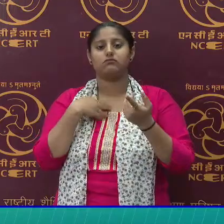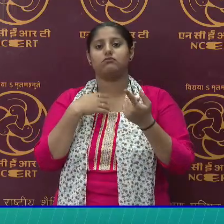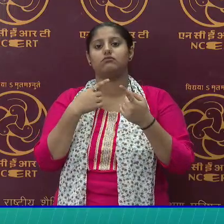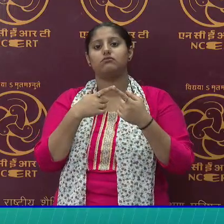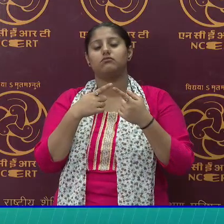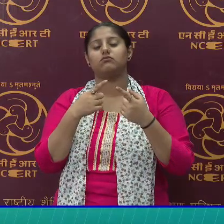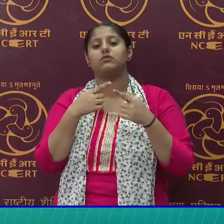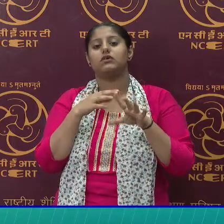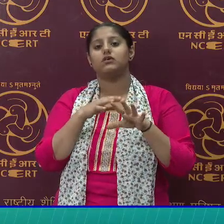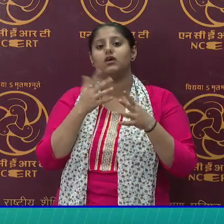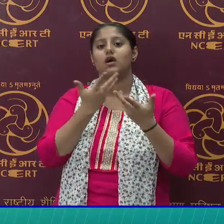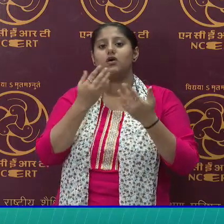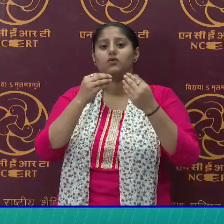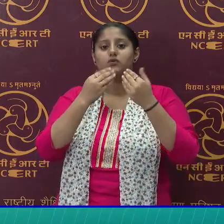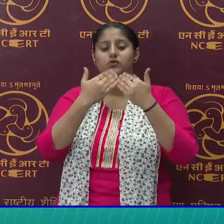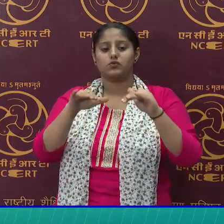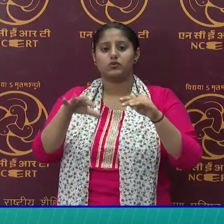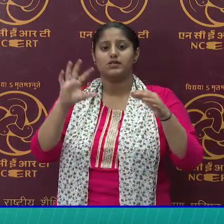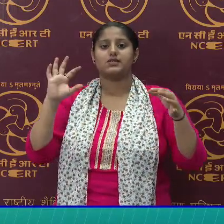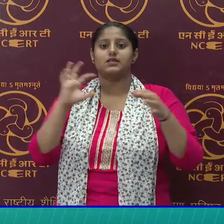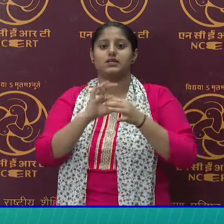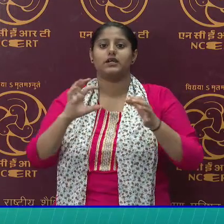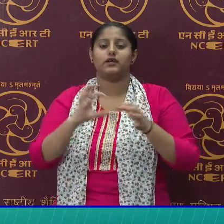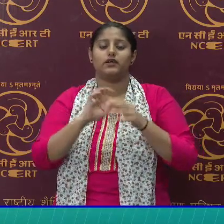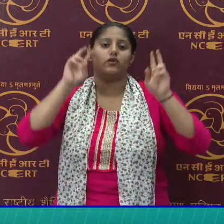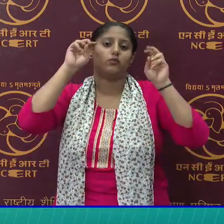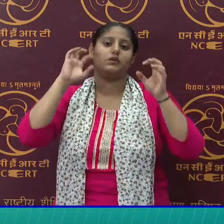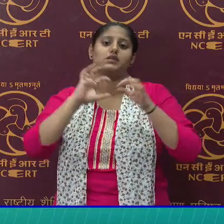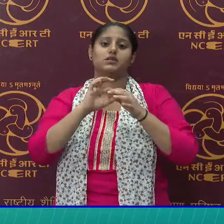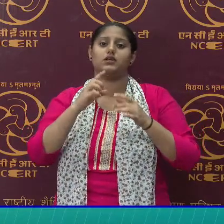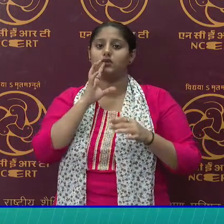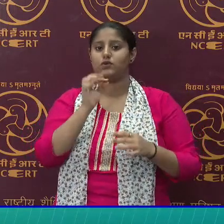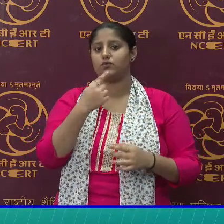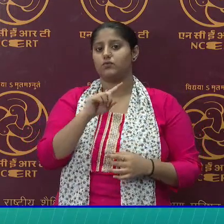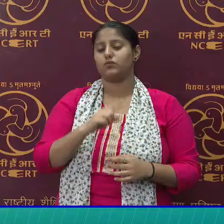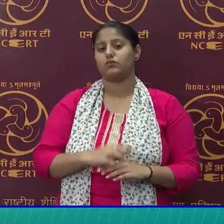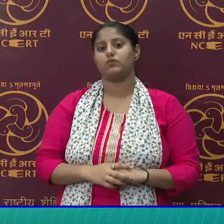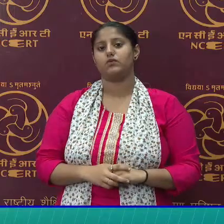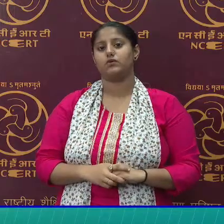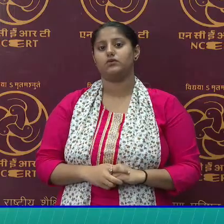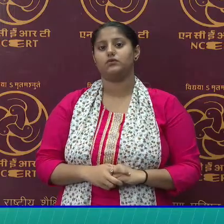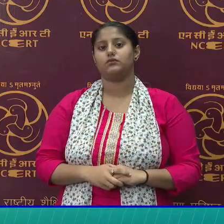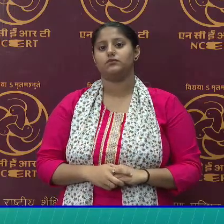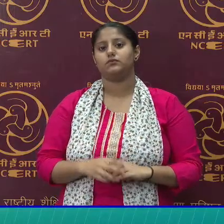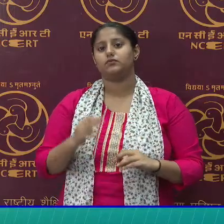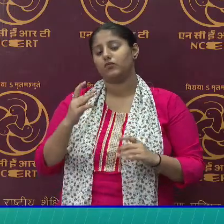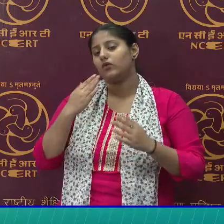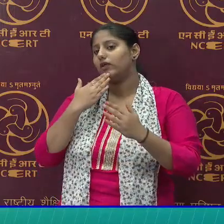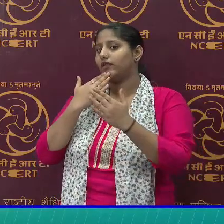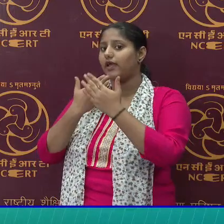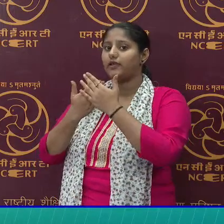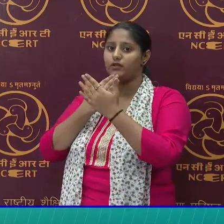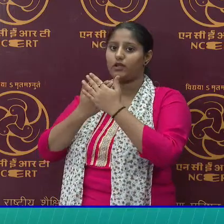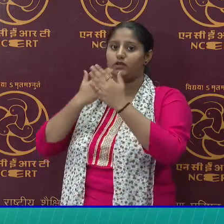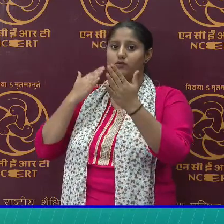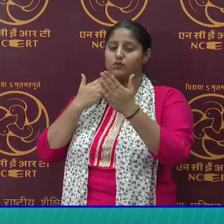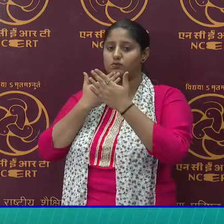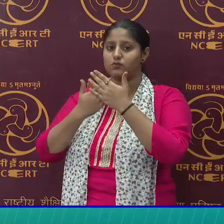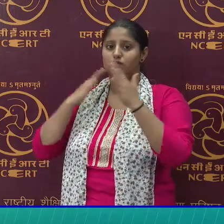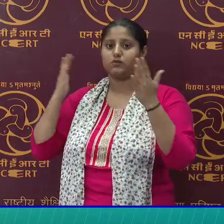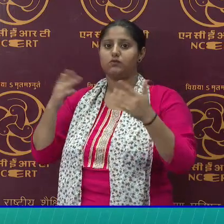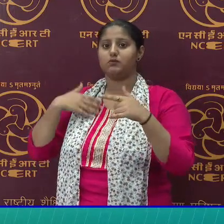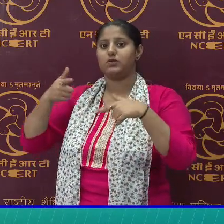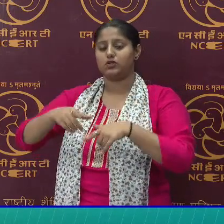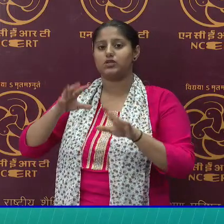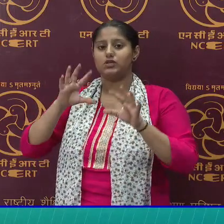make the students understand how to connect the dots that are. That's true. Yeah. That's true. So thank you very much, ma'am, for this very